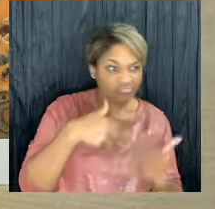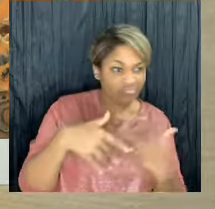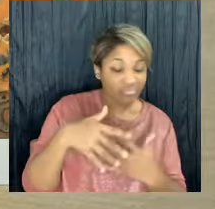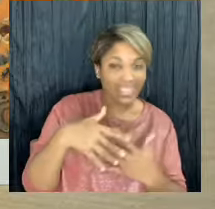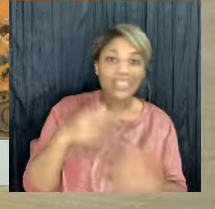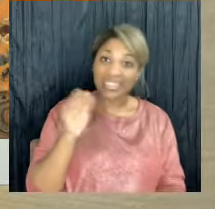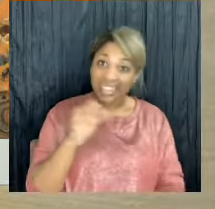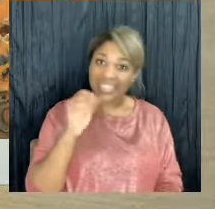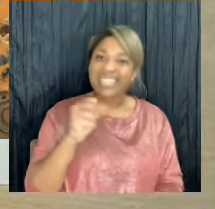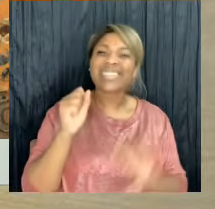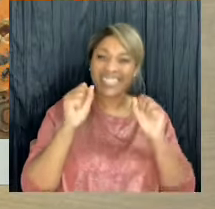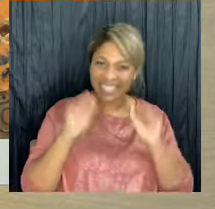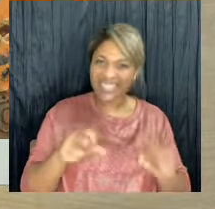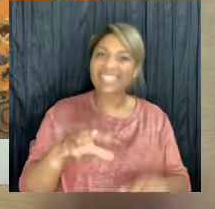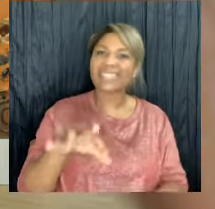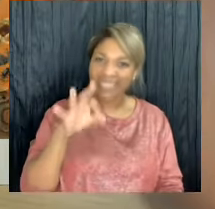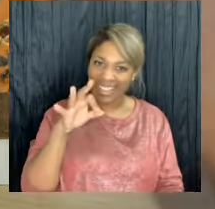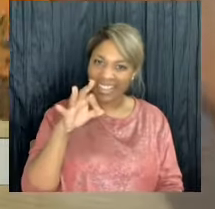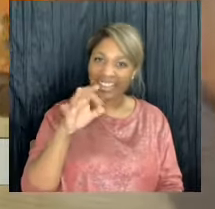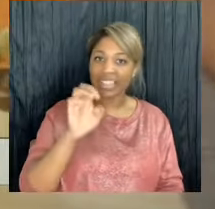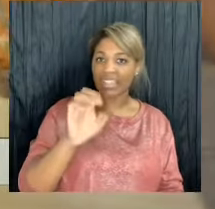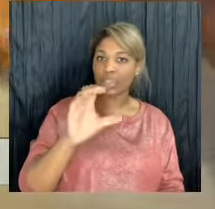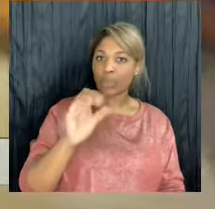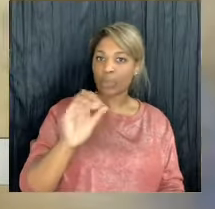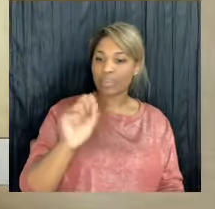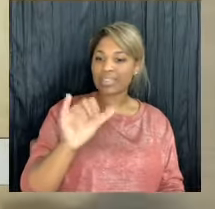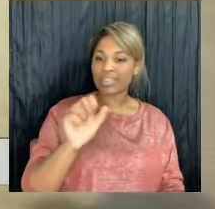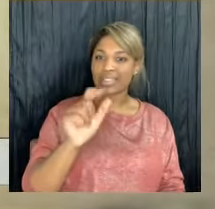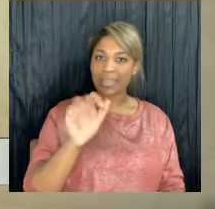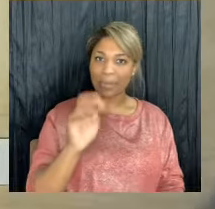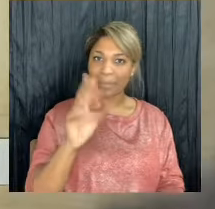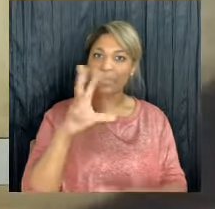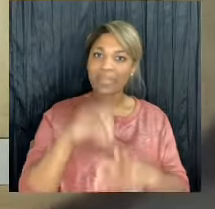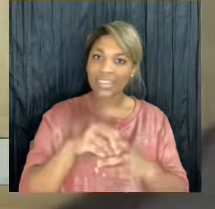an ecosystem in the desert.